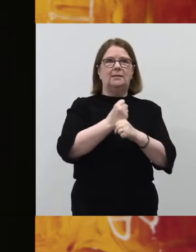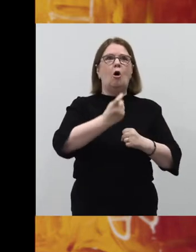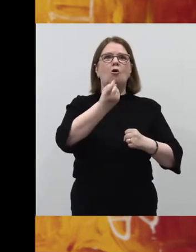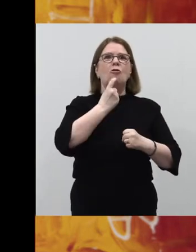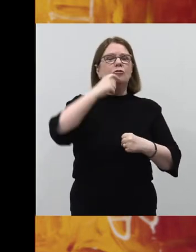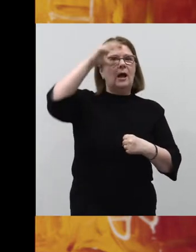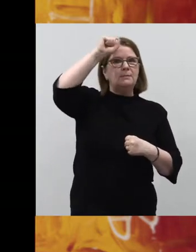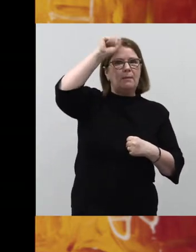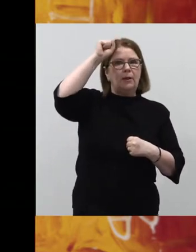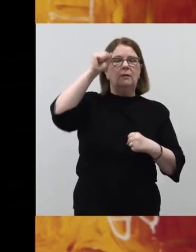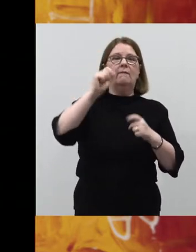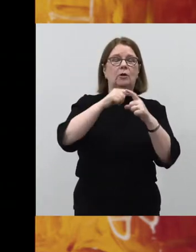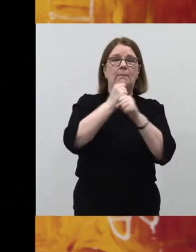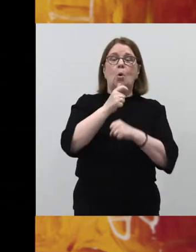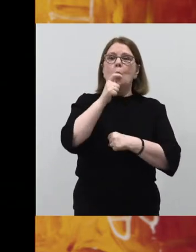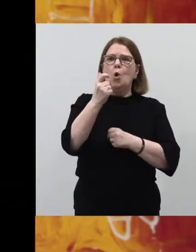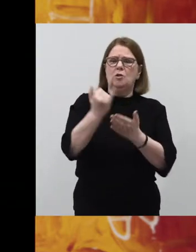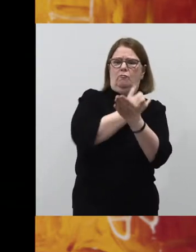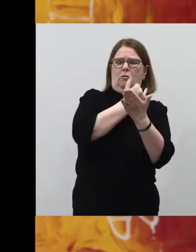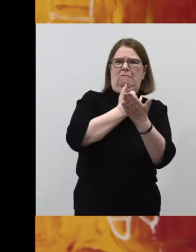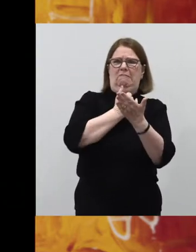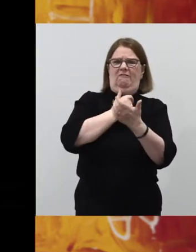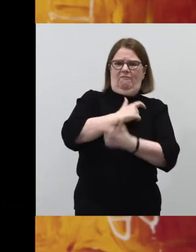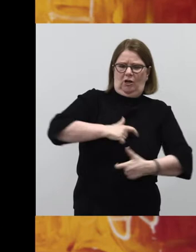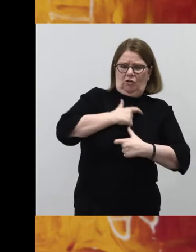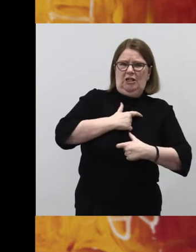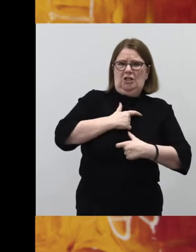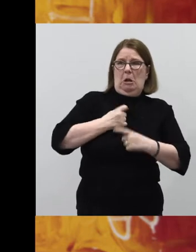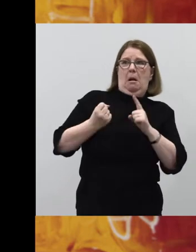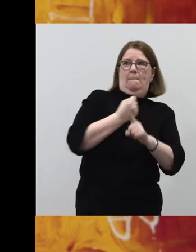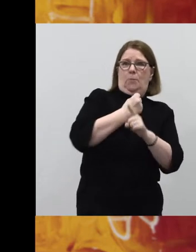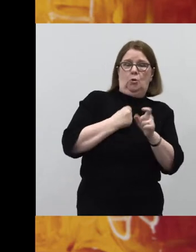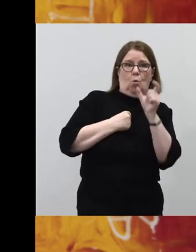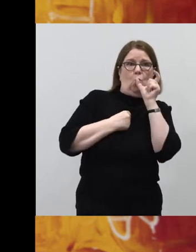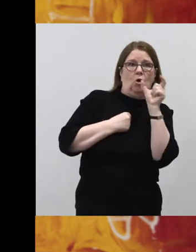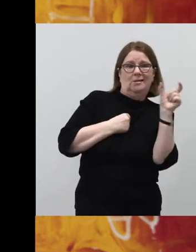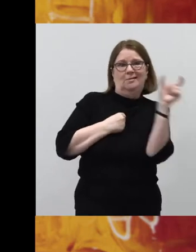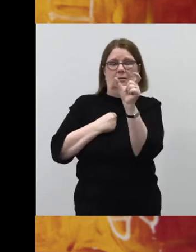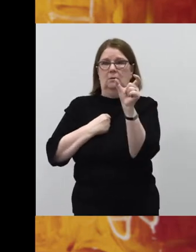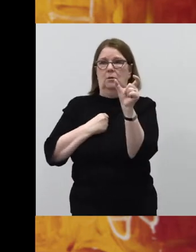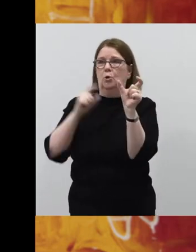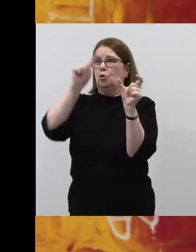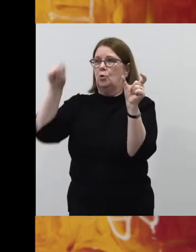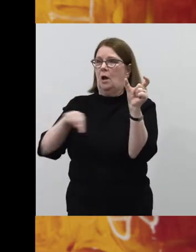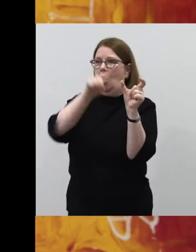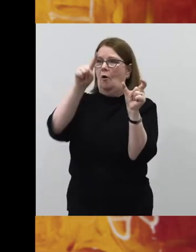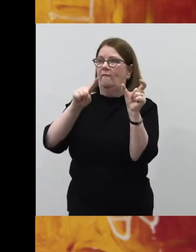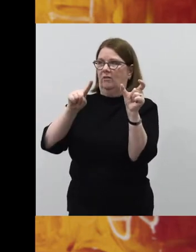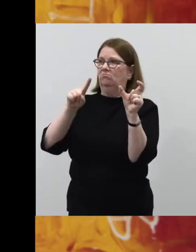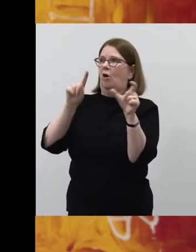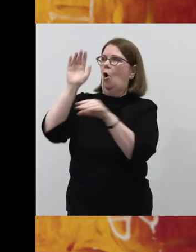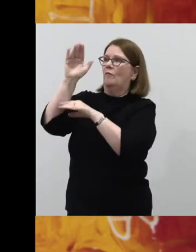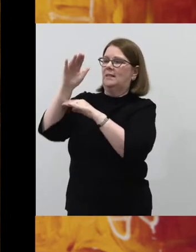his deafness and the horror of war he encountered, the dark side becomes a source of imagery that offers a moment of